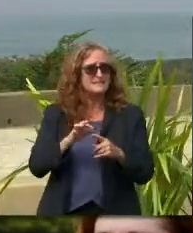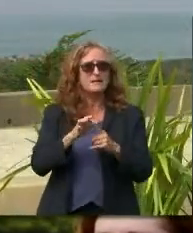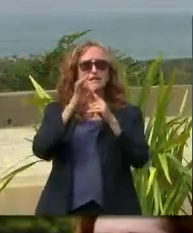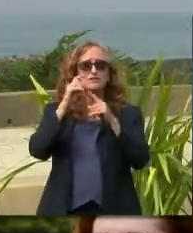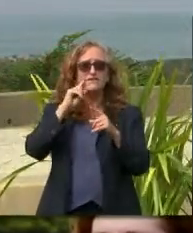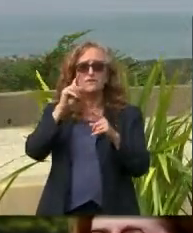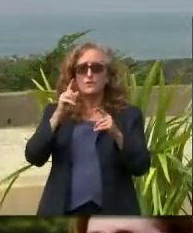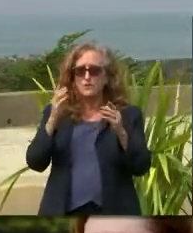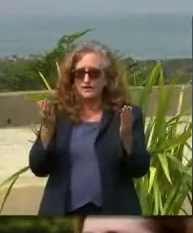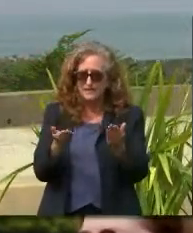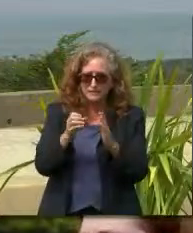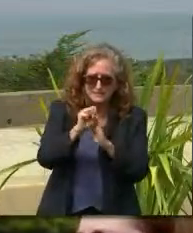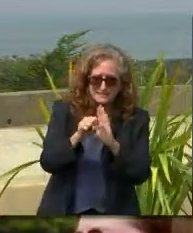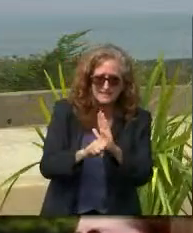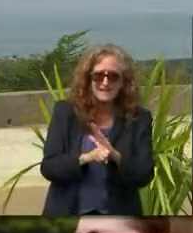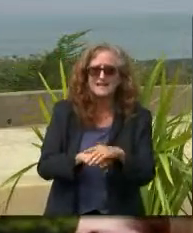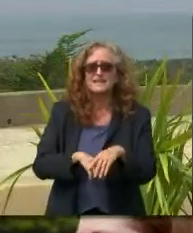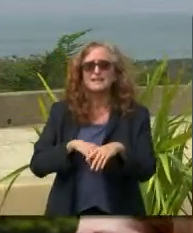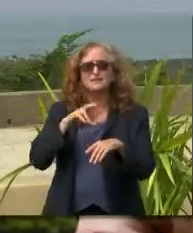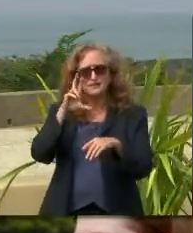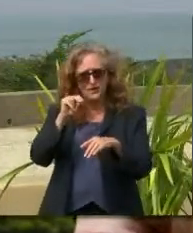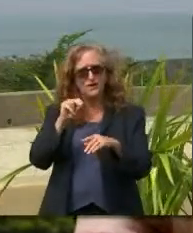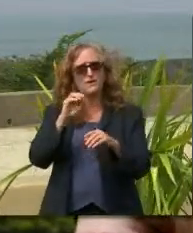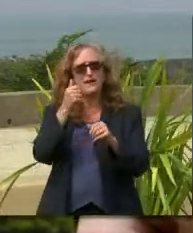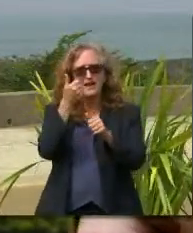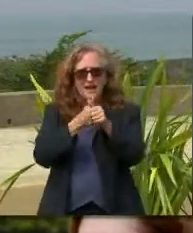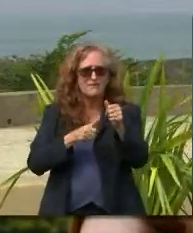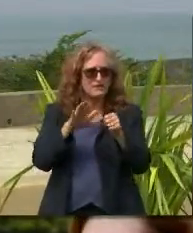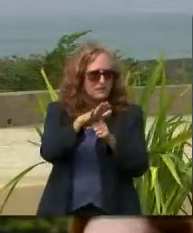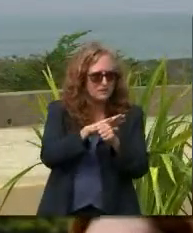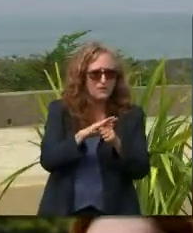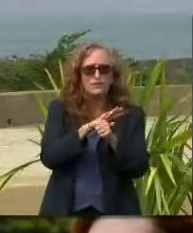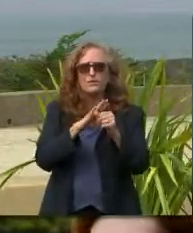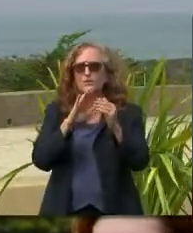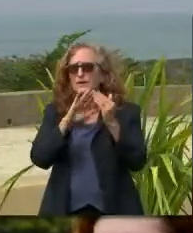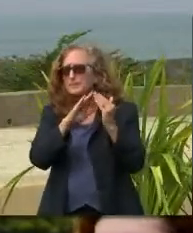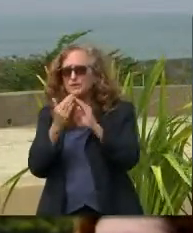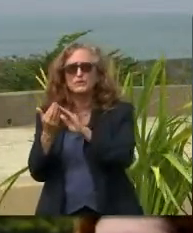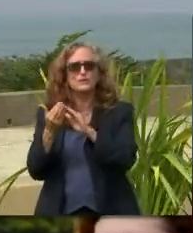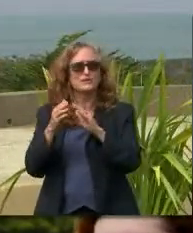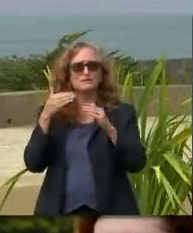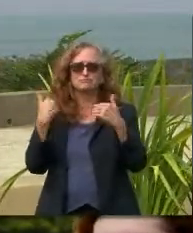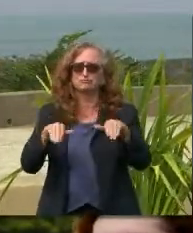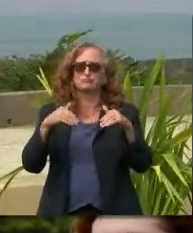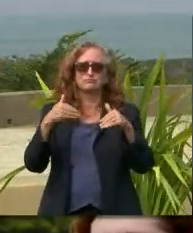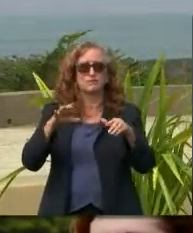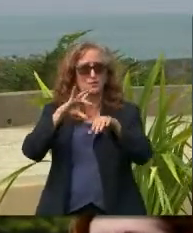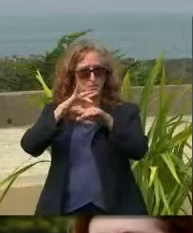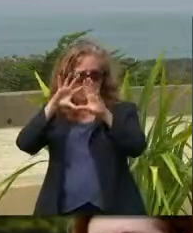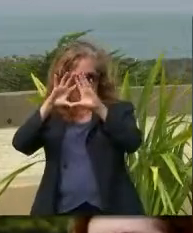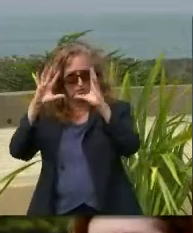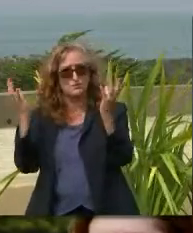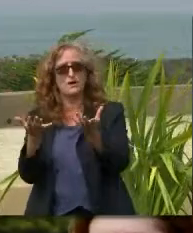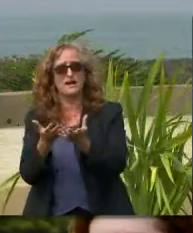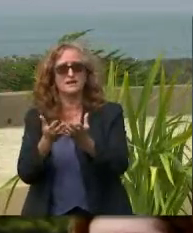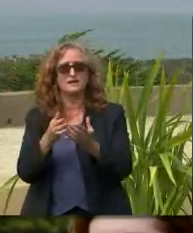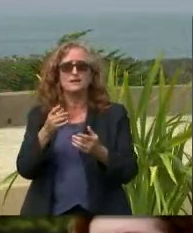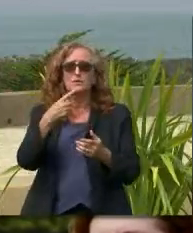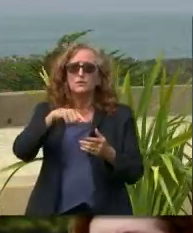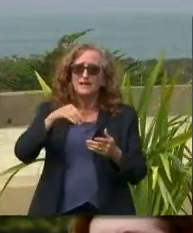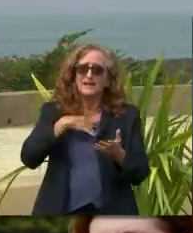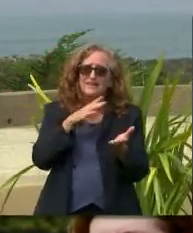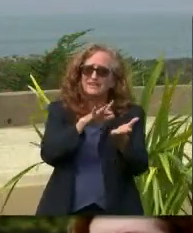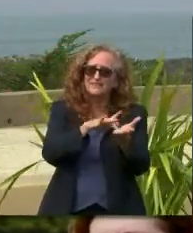national crises. These are local crises that are proliferating, quite frankly, in every corner of the globe. The advantage we have is